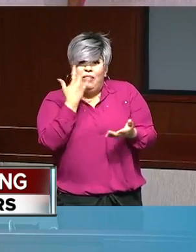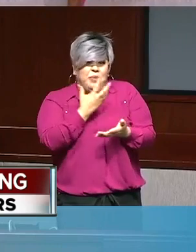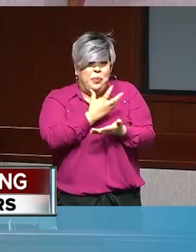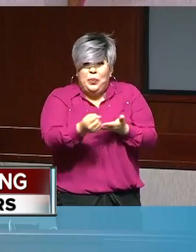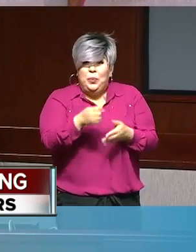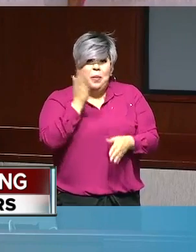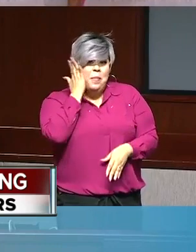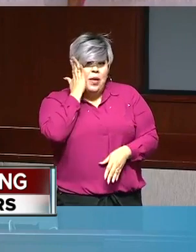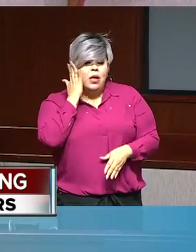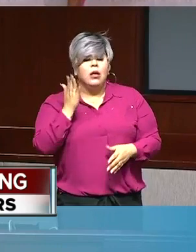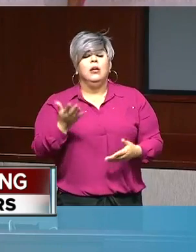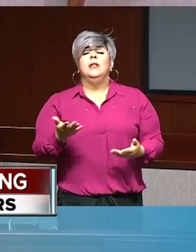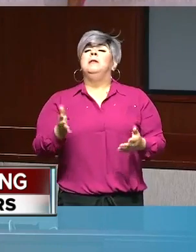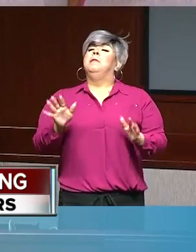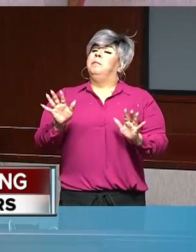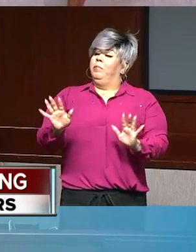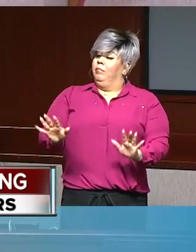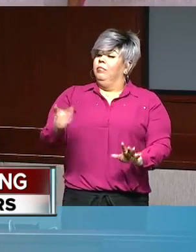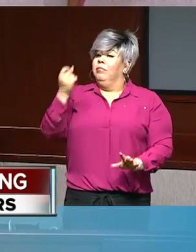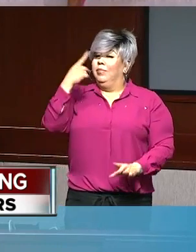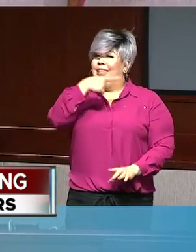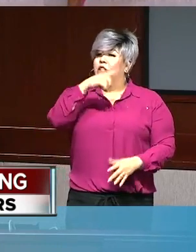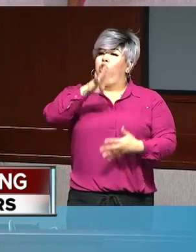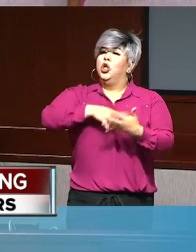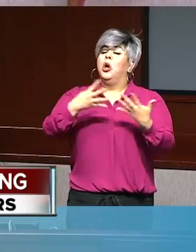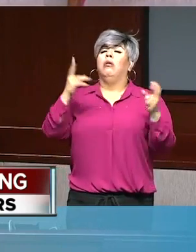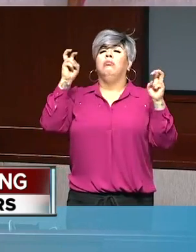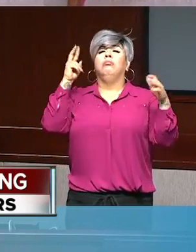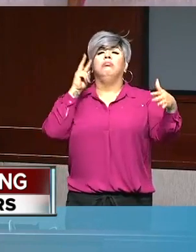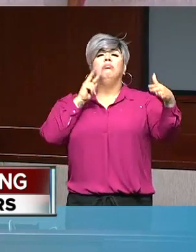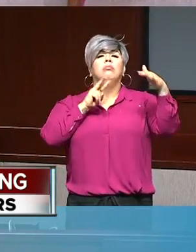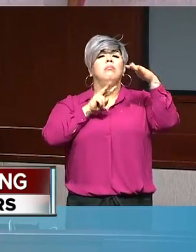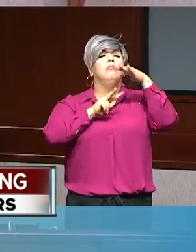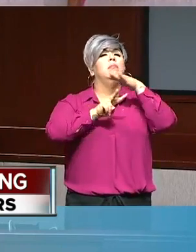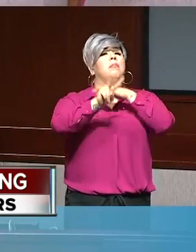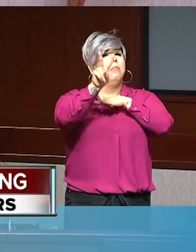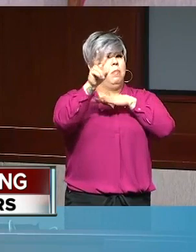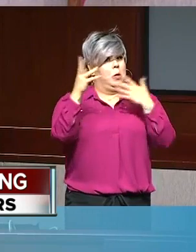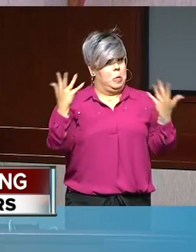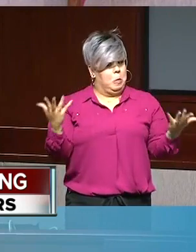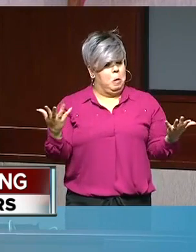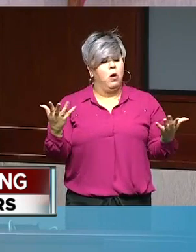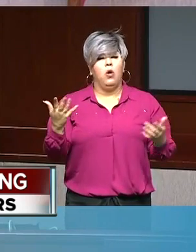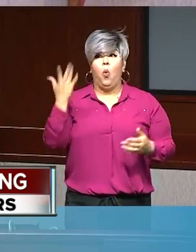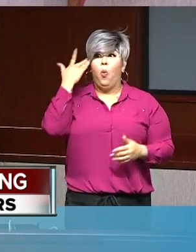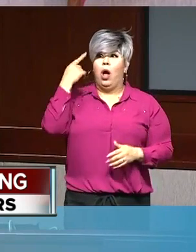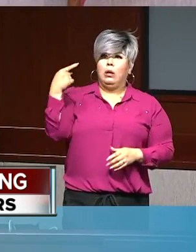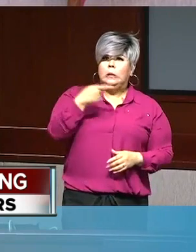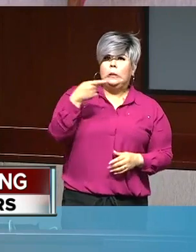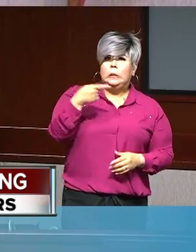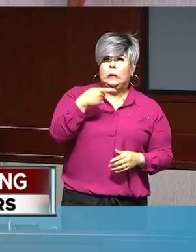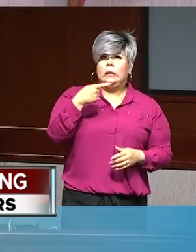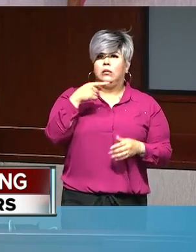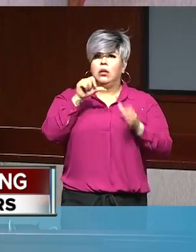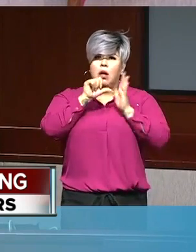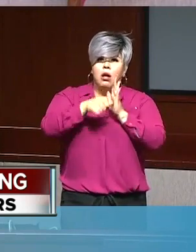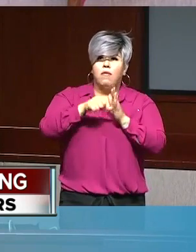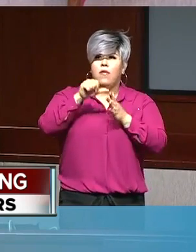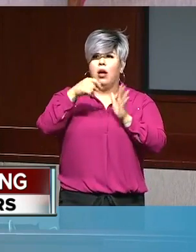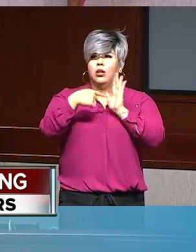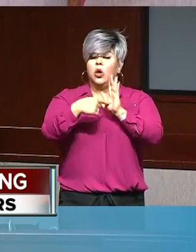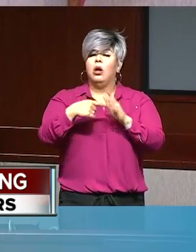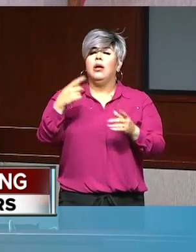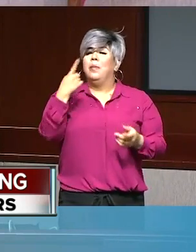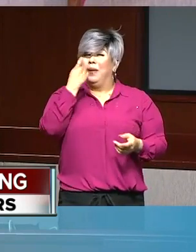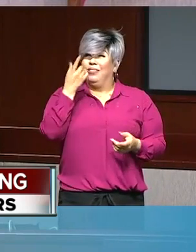So I would add that this is a model. And I think the reason we're pointing it out today is this is one of the potentials, but